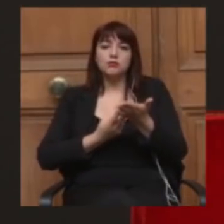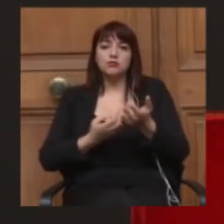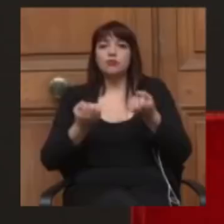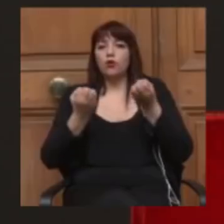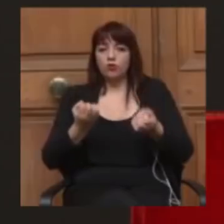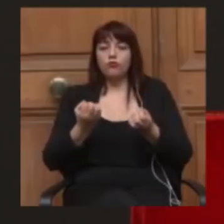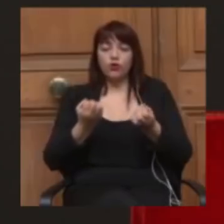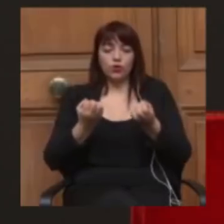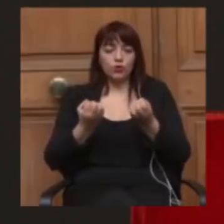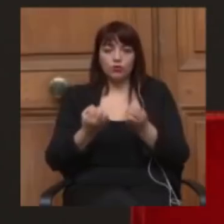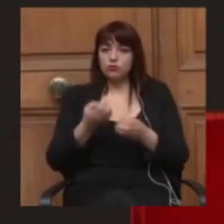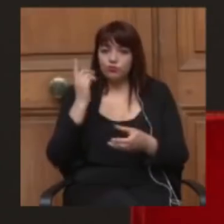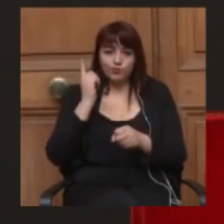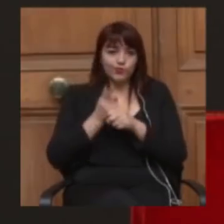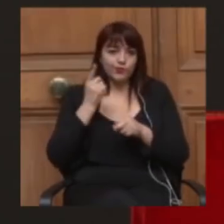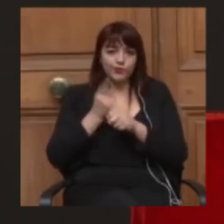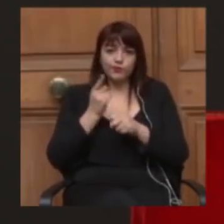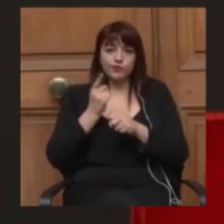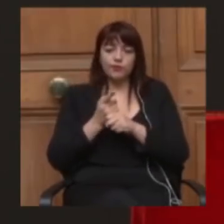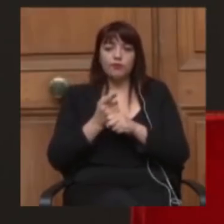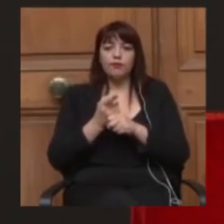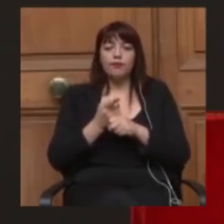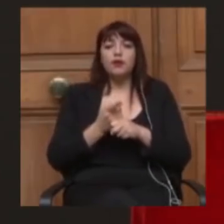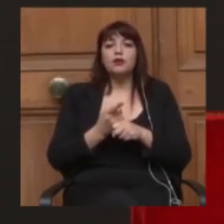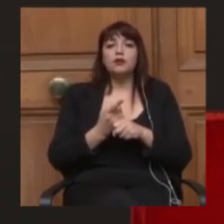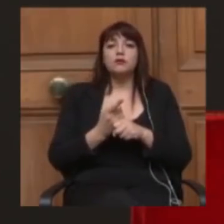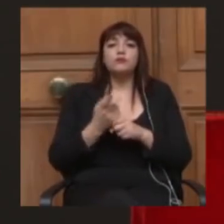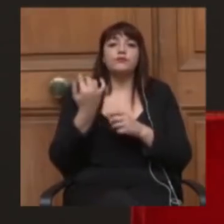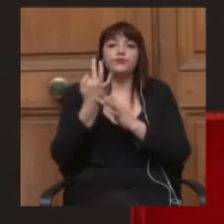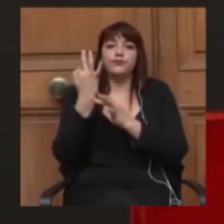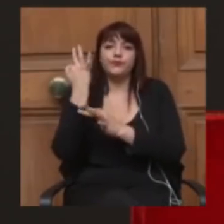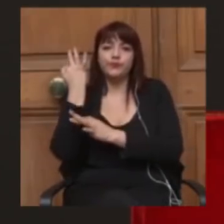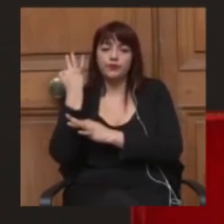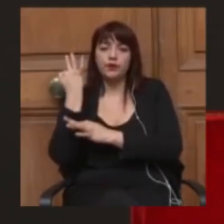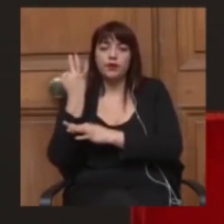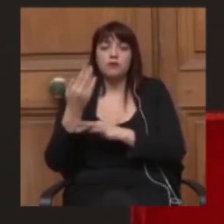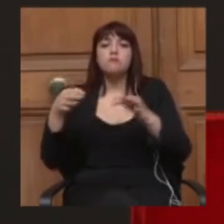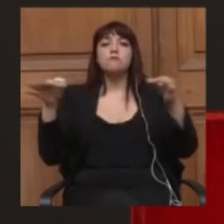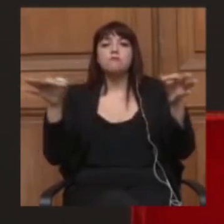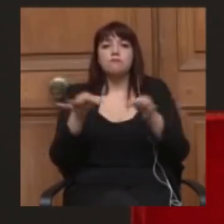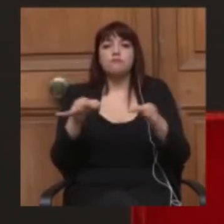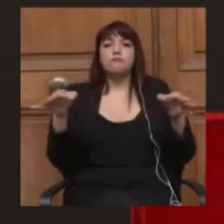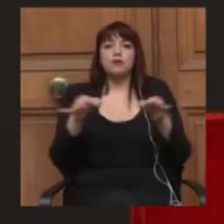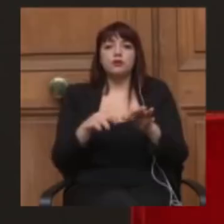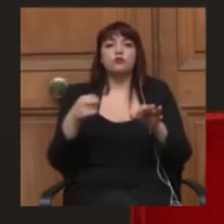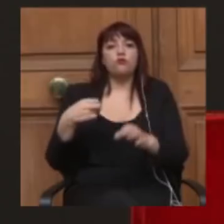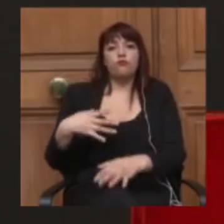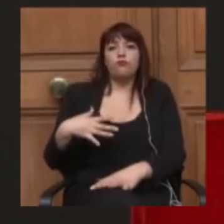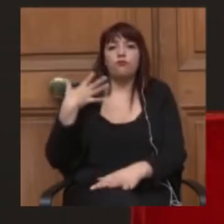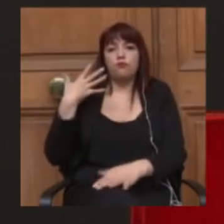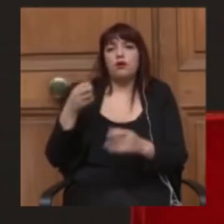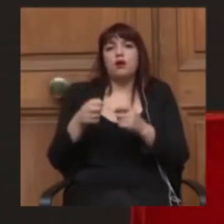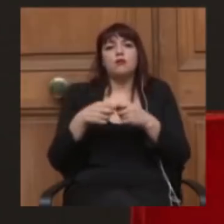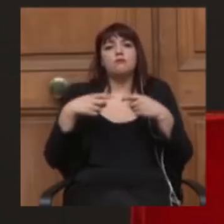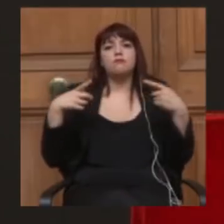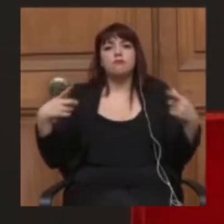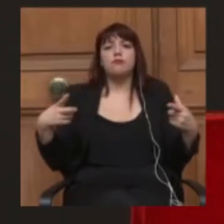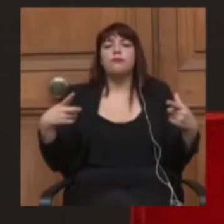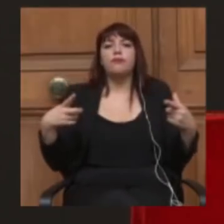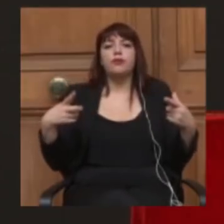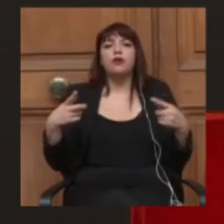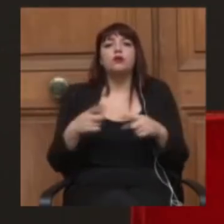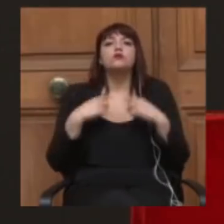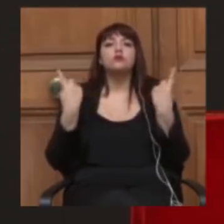such fields to make plain their value to a wider public. We all must